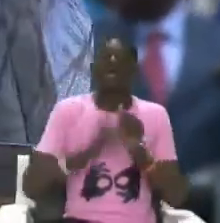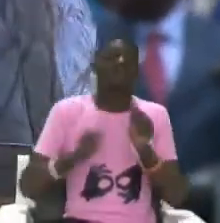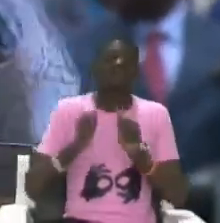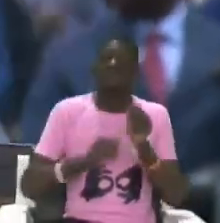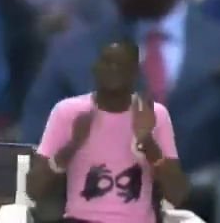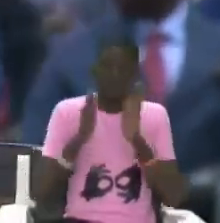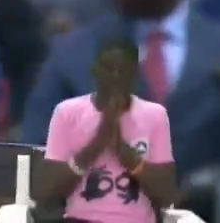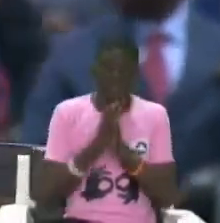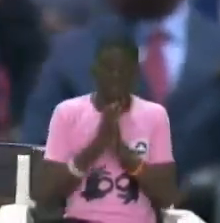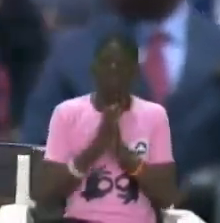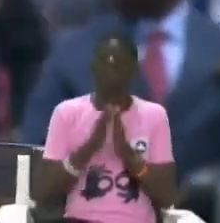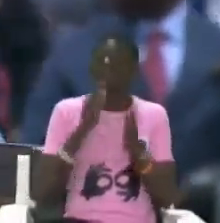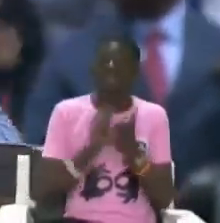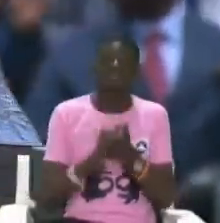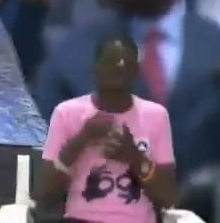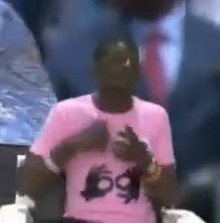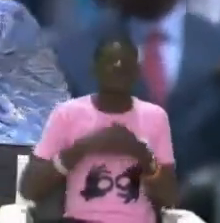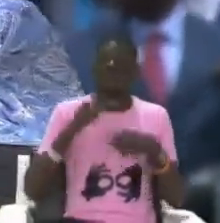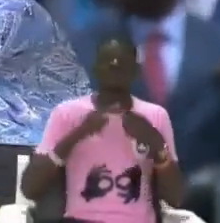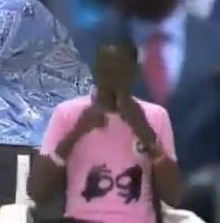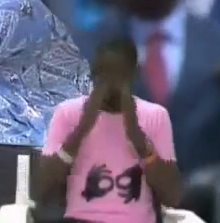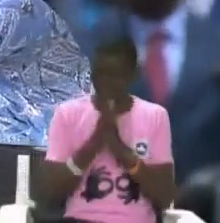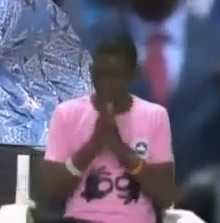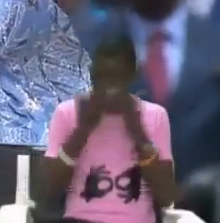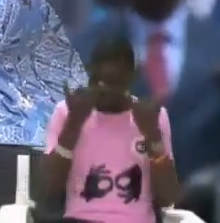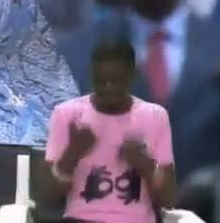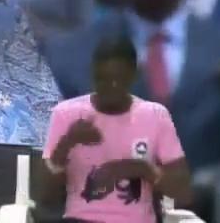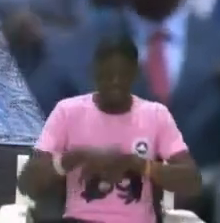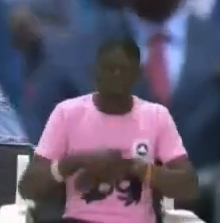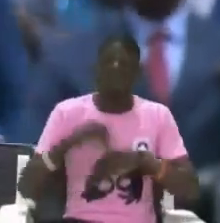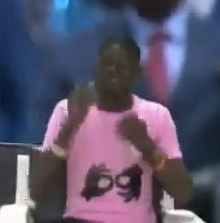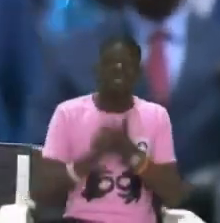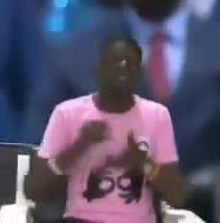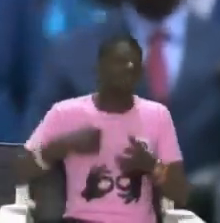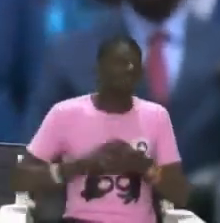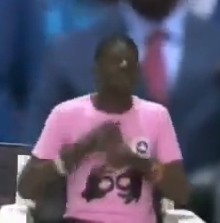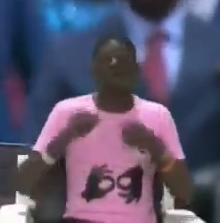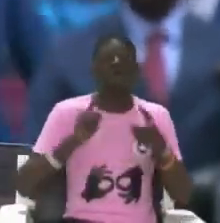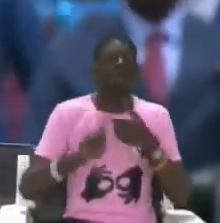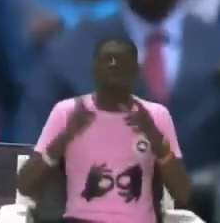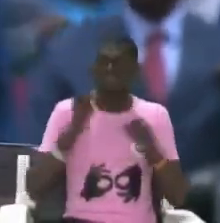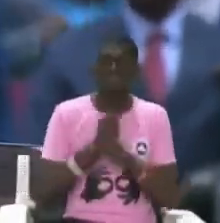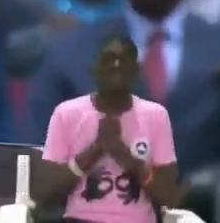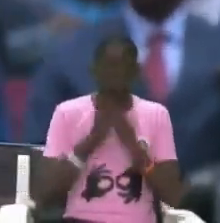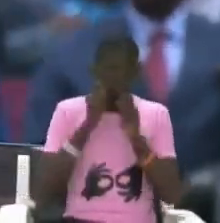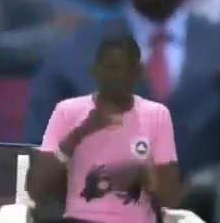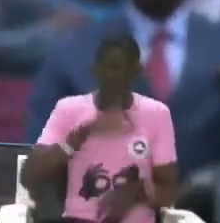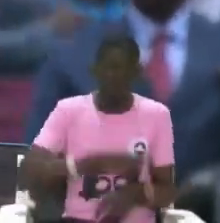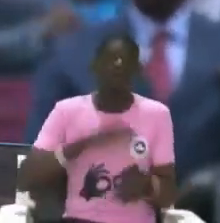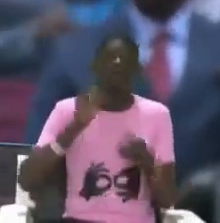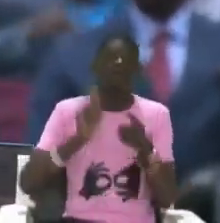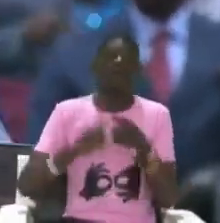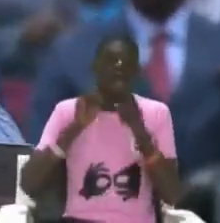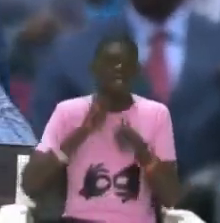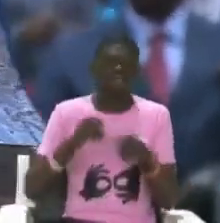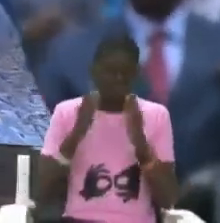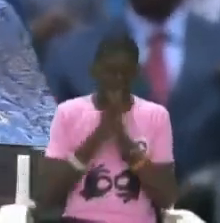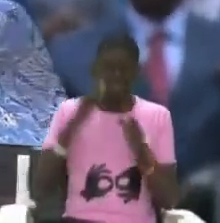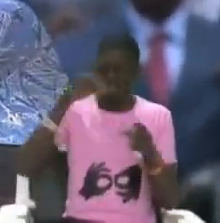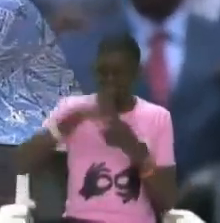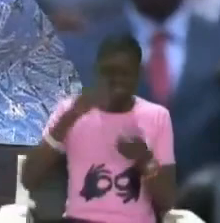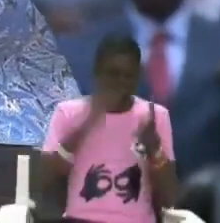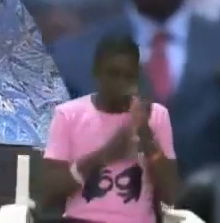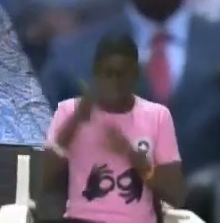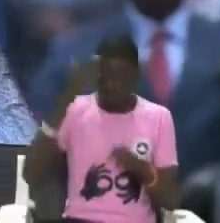to reach unto you, oh God, and we will receive rewards for answer to prayer. In Jesus' mighty and